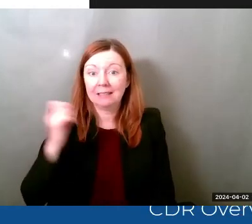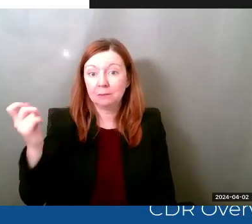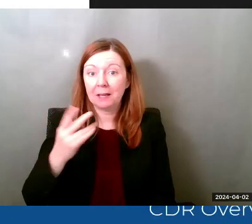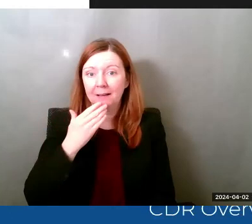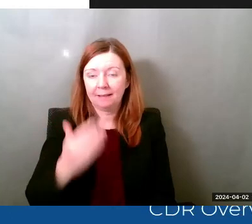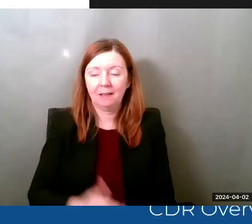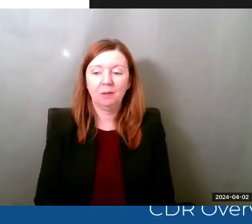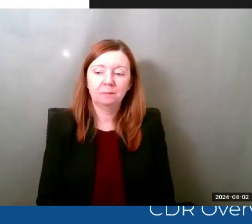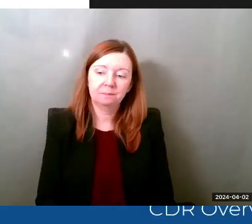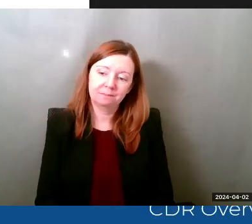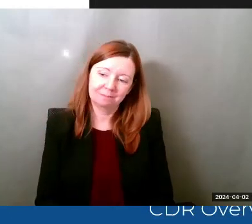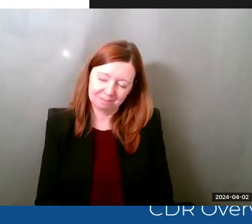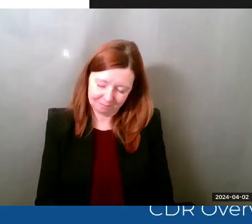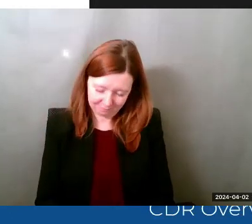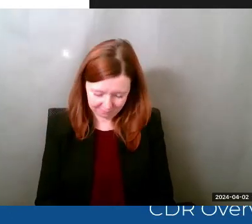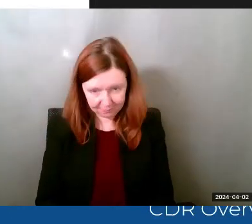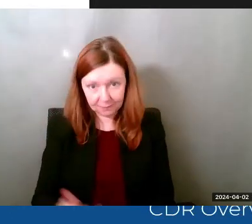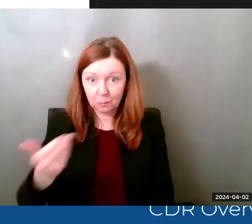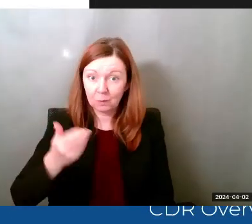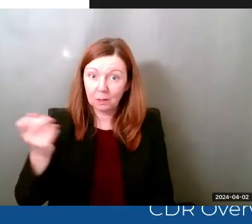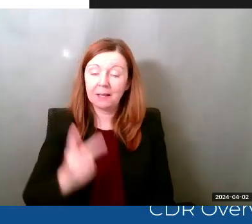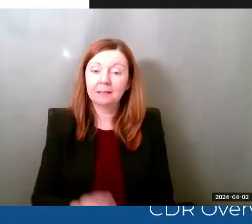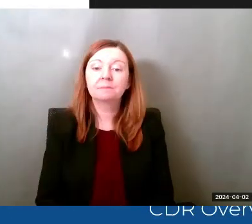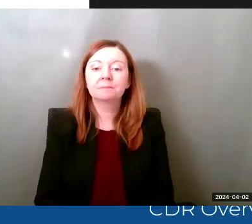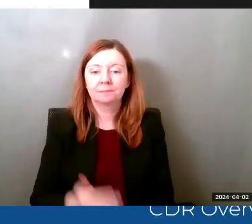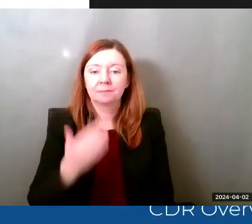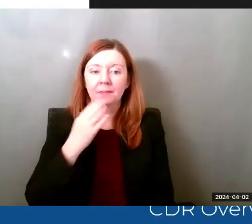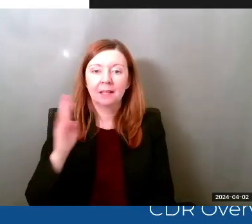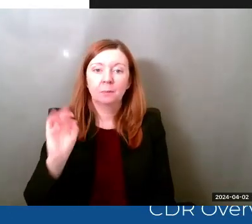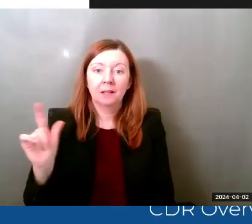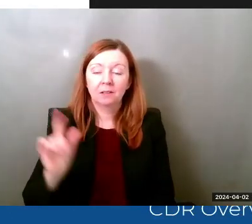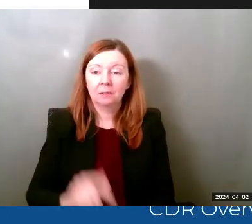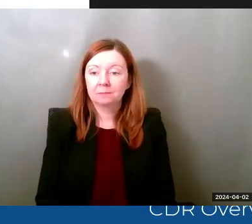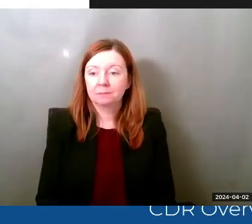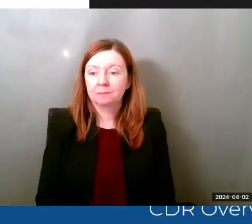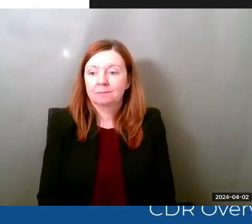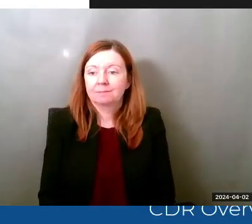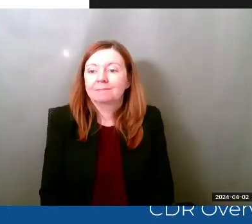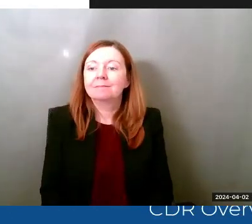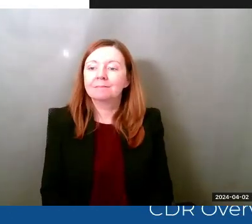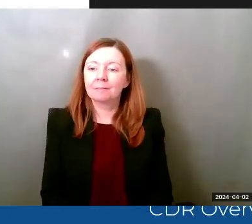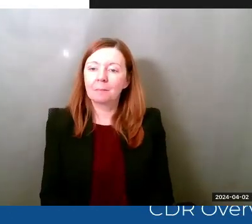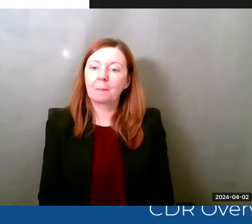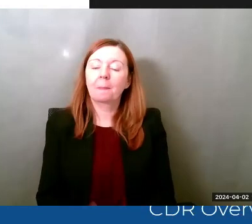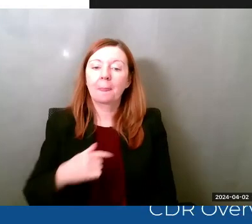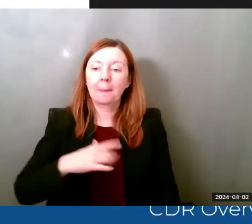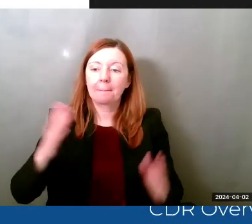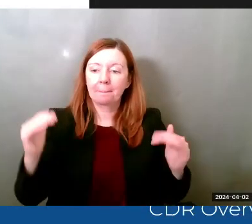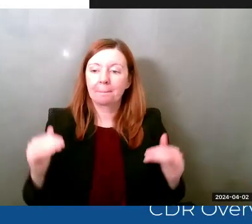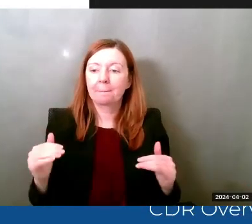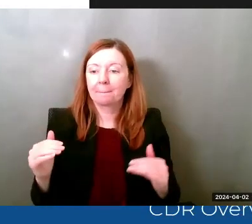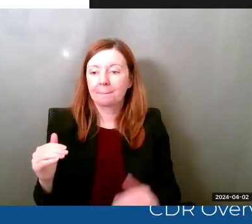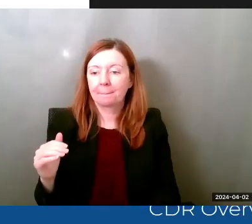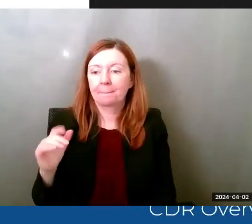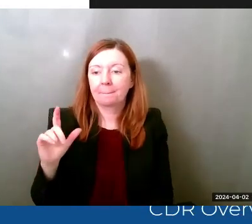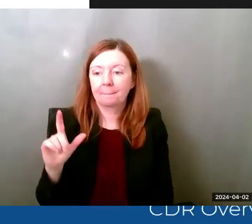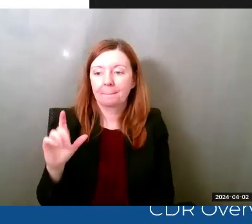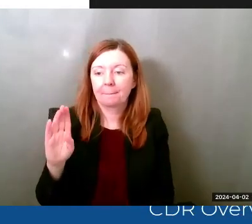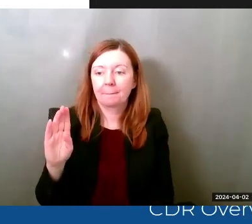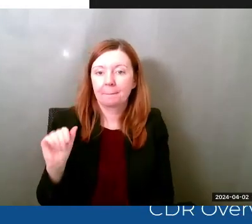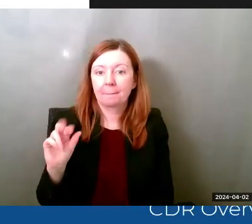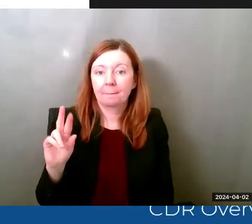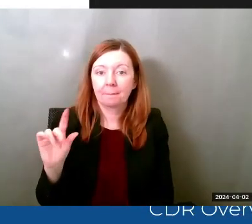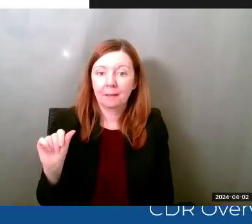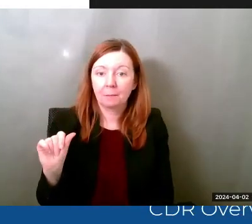you. Welcome back. Thank you, Michael. Welcome Alex. back, Clarissa. Yep. We have next on the list is